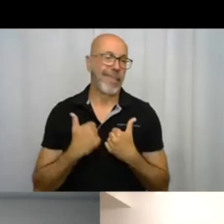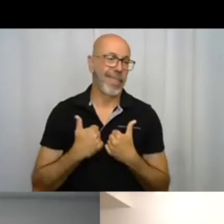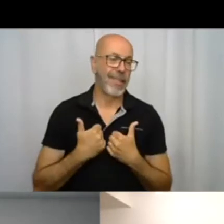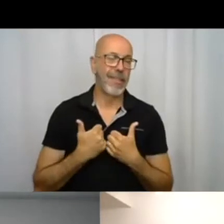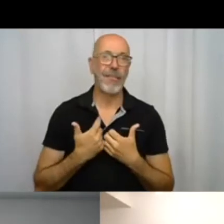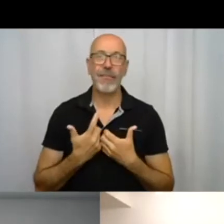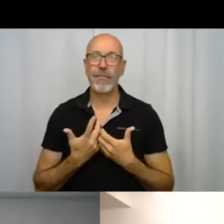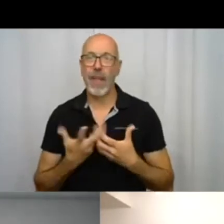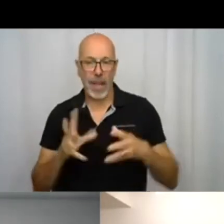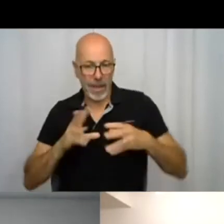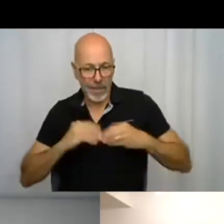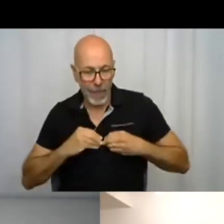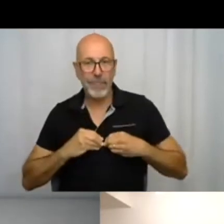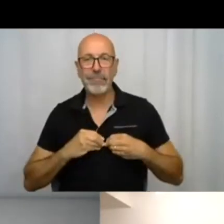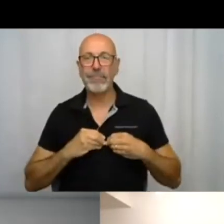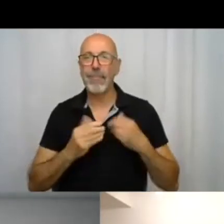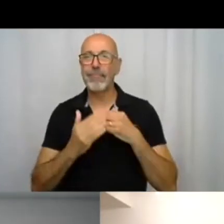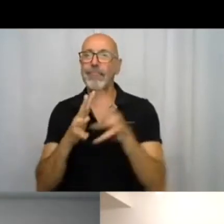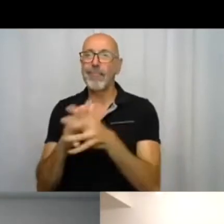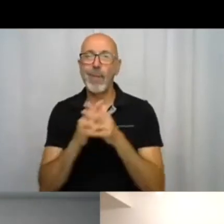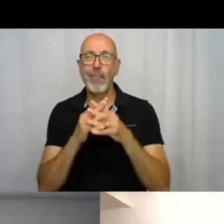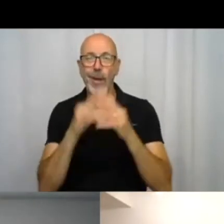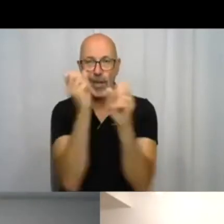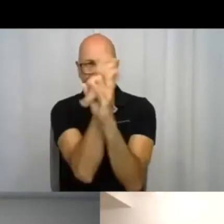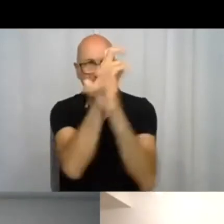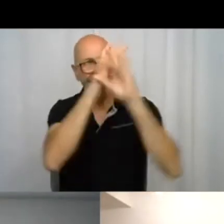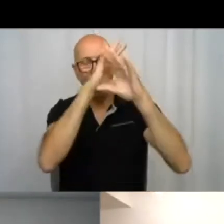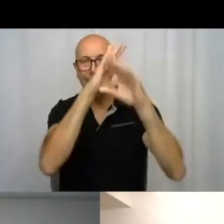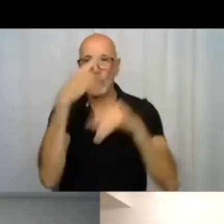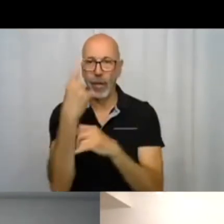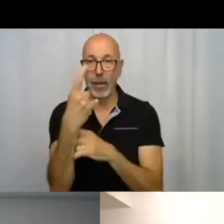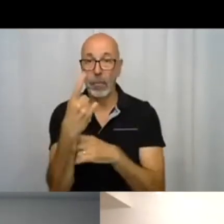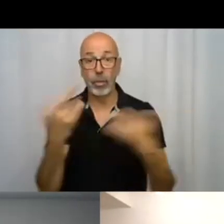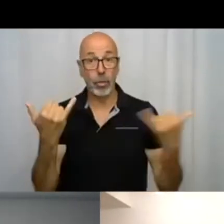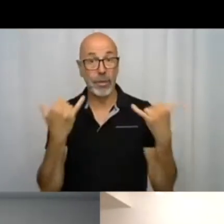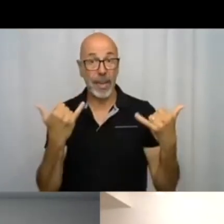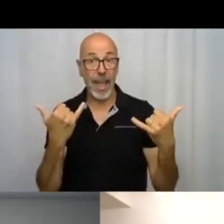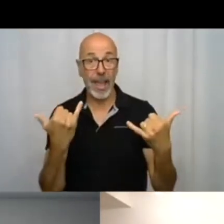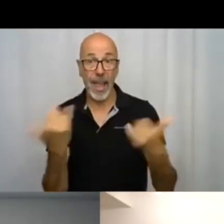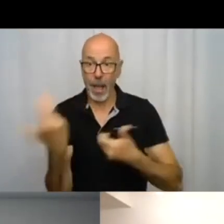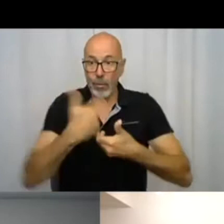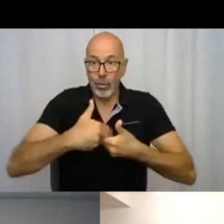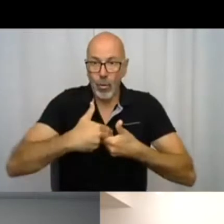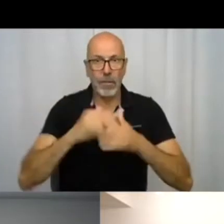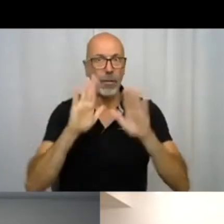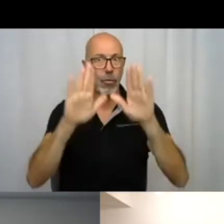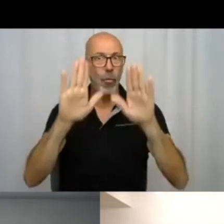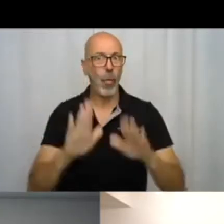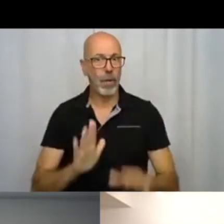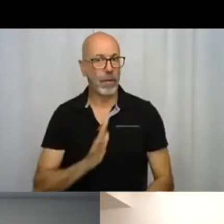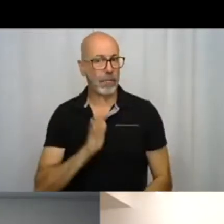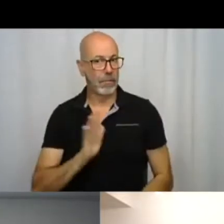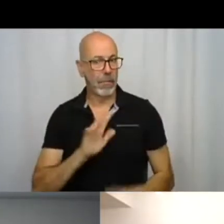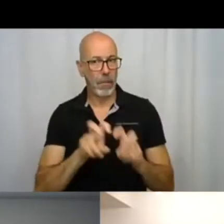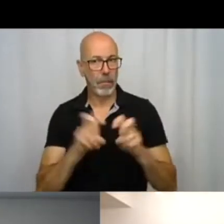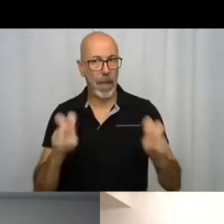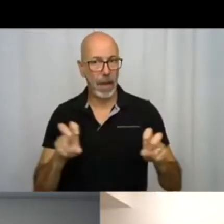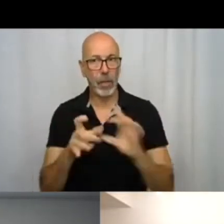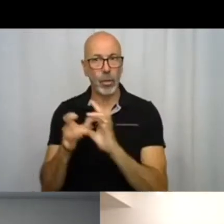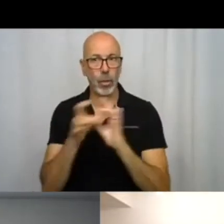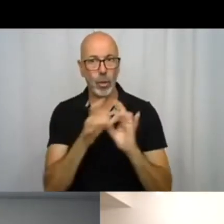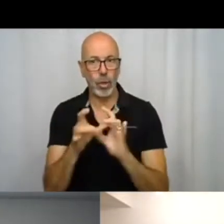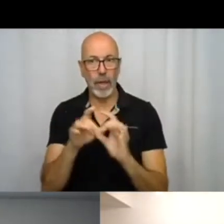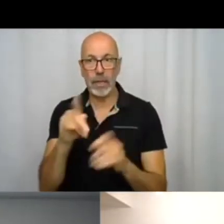the American dream. So I'm joined today by an esteemed panel of folks from United Spinal and from